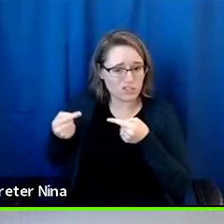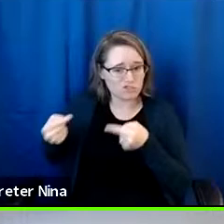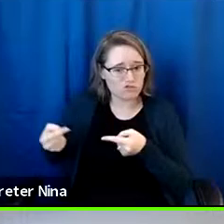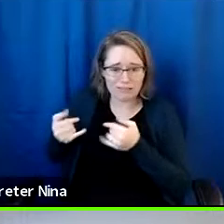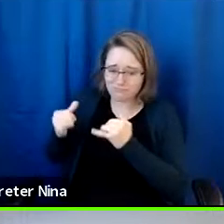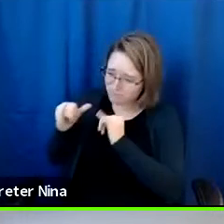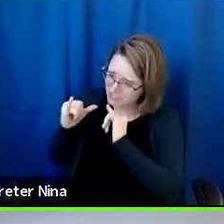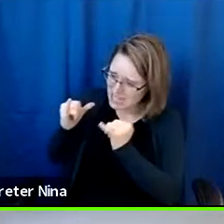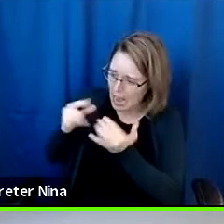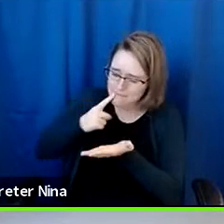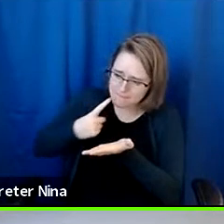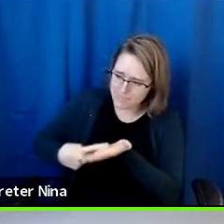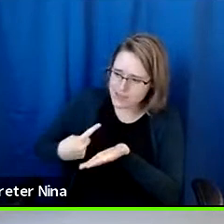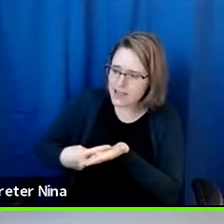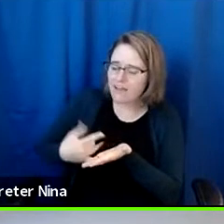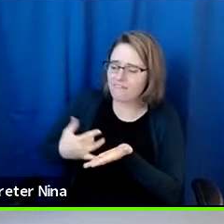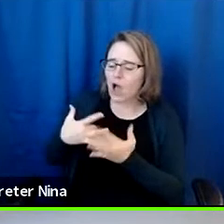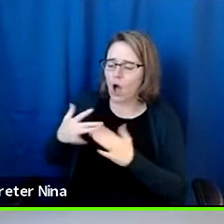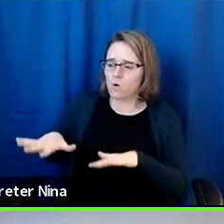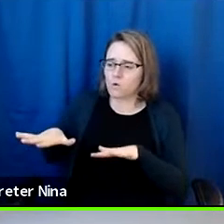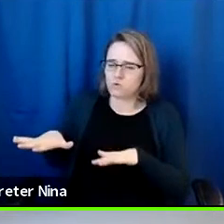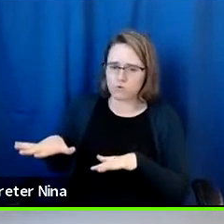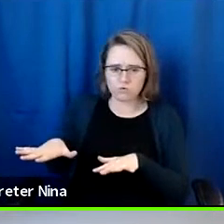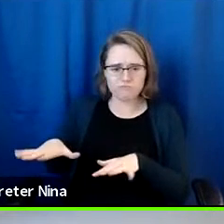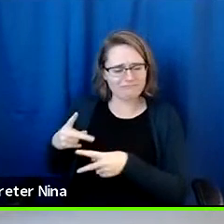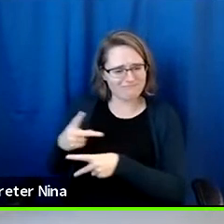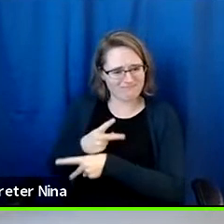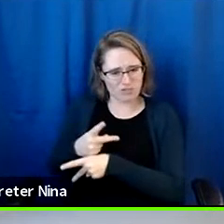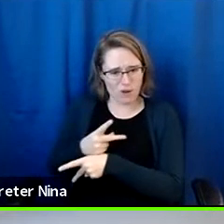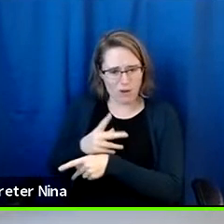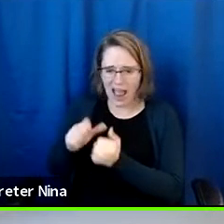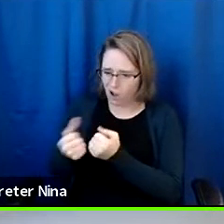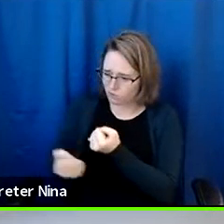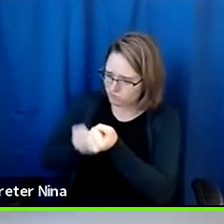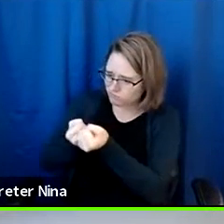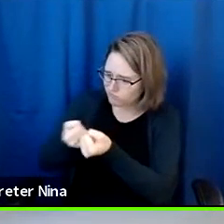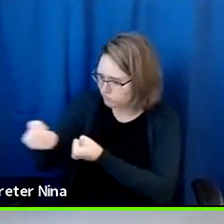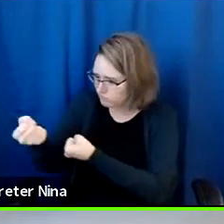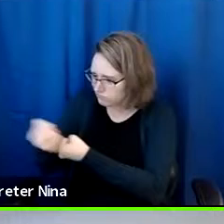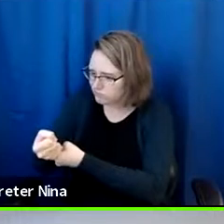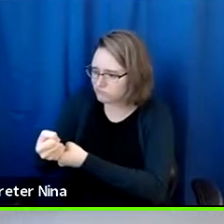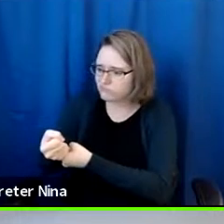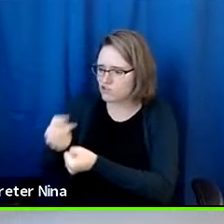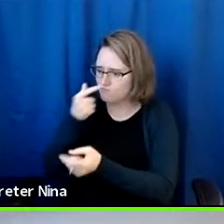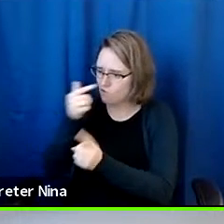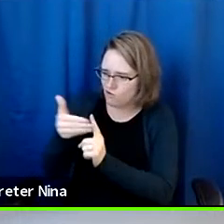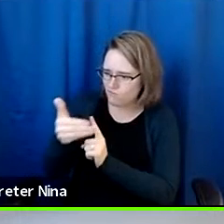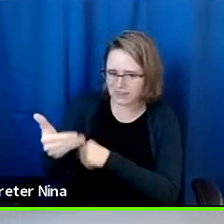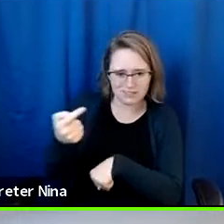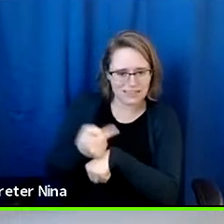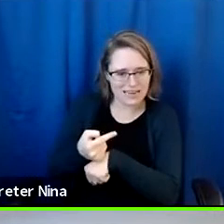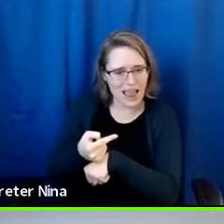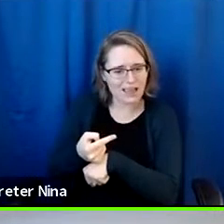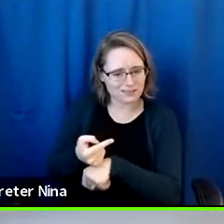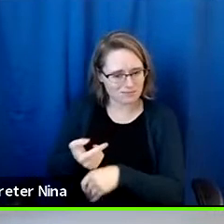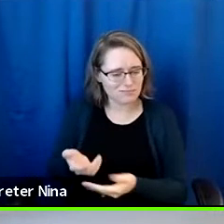and you talk it through, and then figure out how to support each other through the rest of the day.